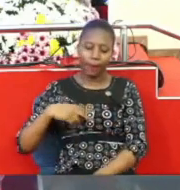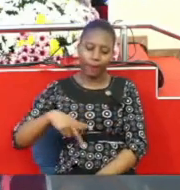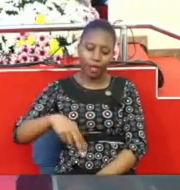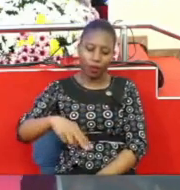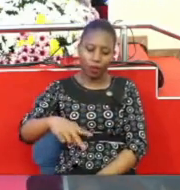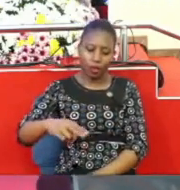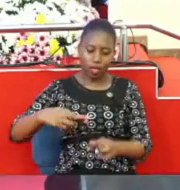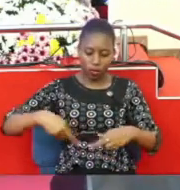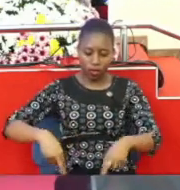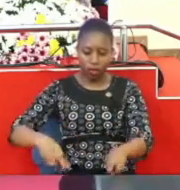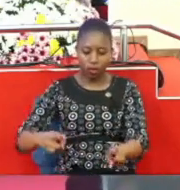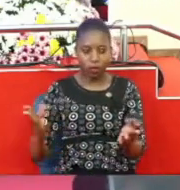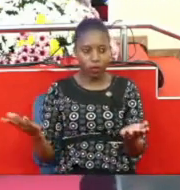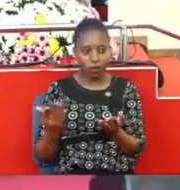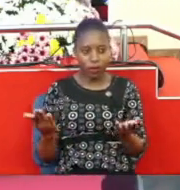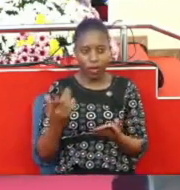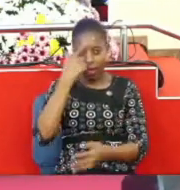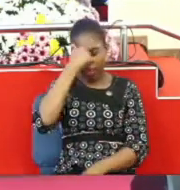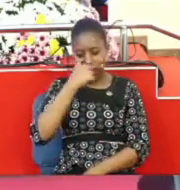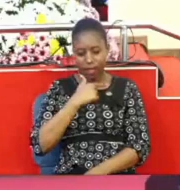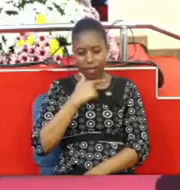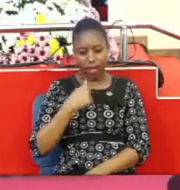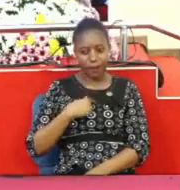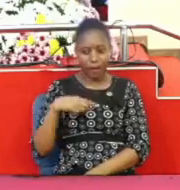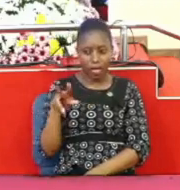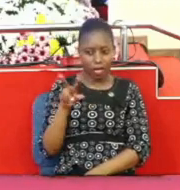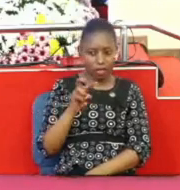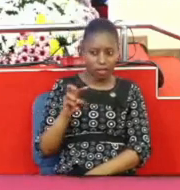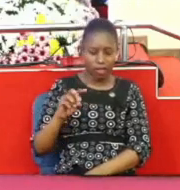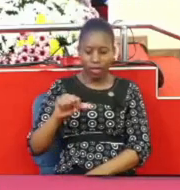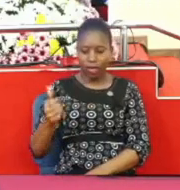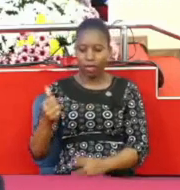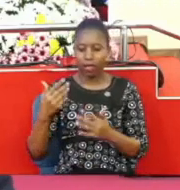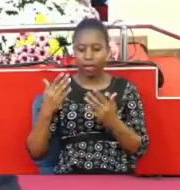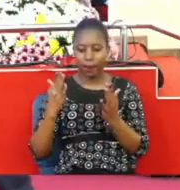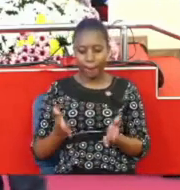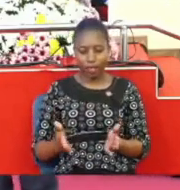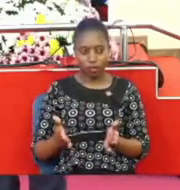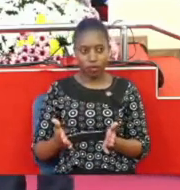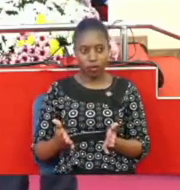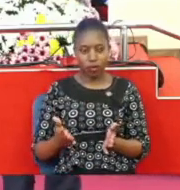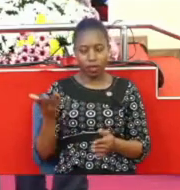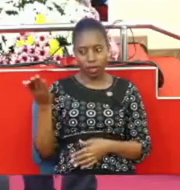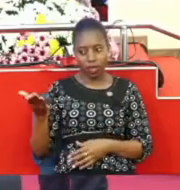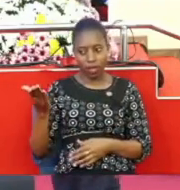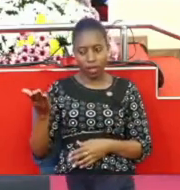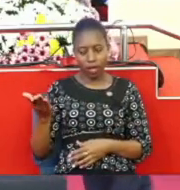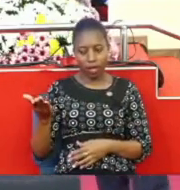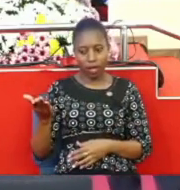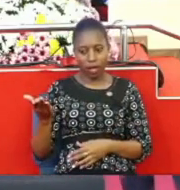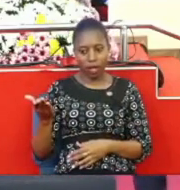Thika. Who do I see on the other side of the road? It is the teacher who expelled me.